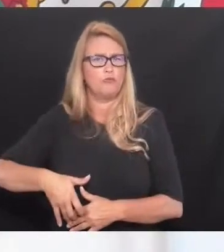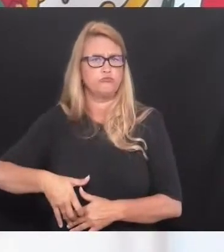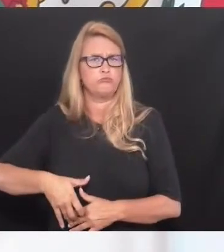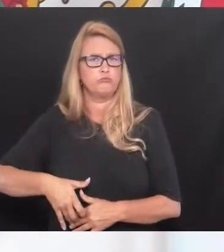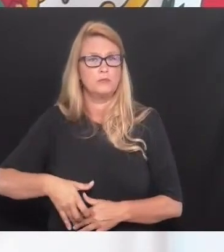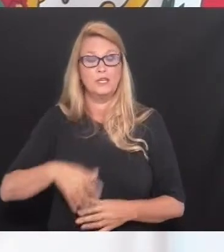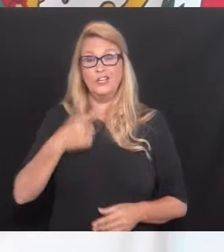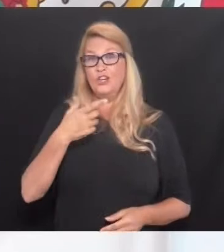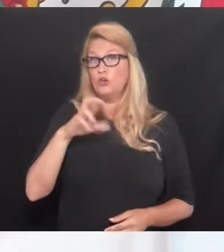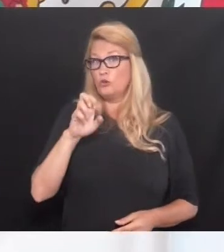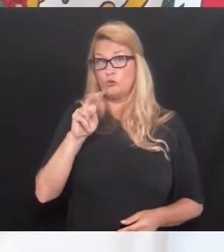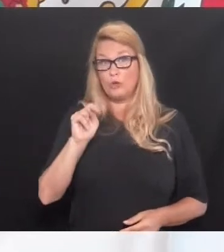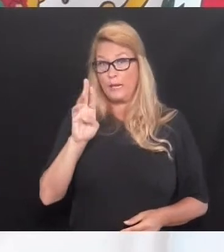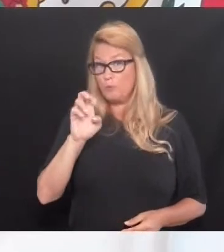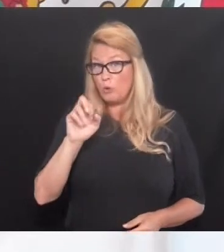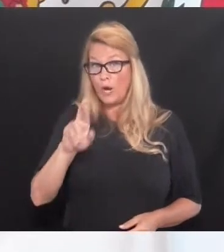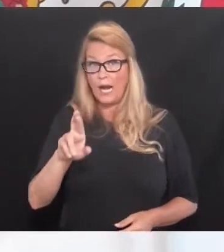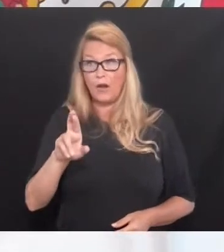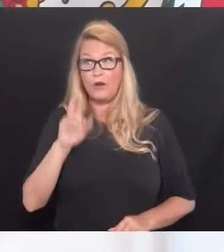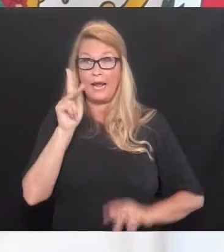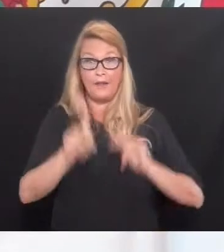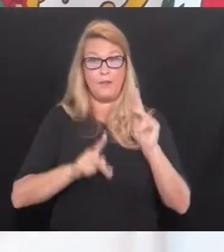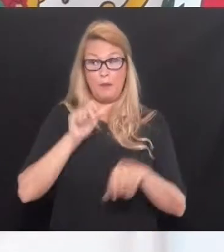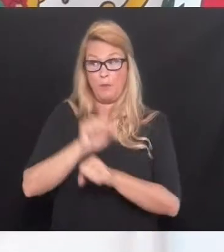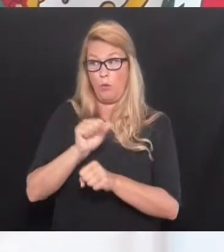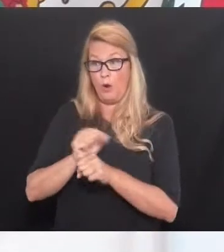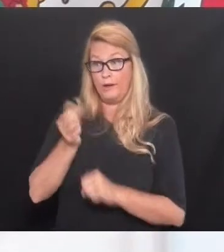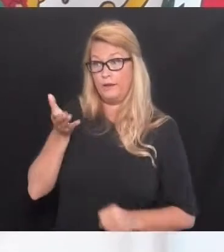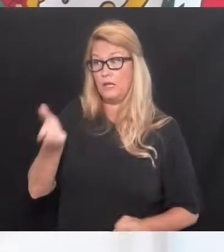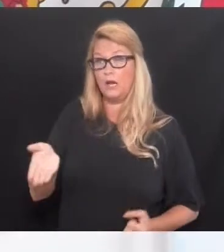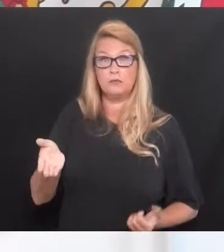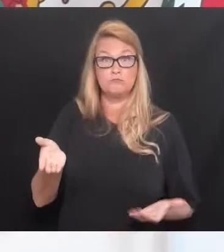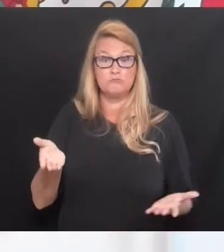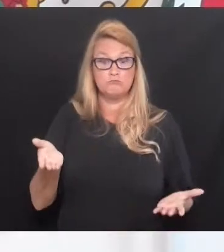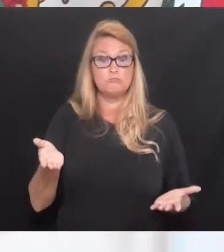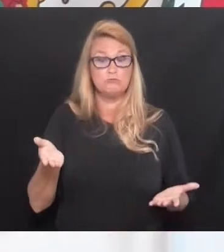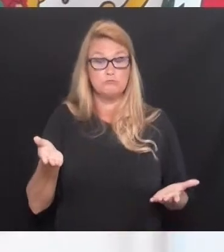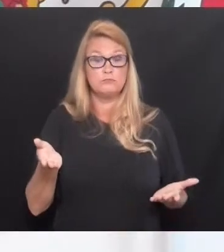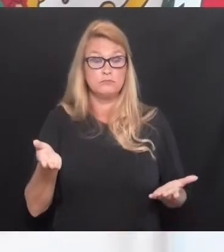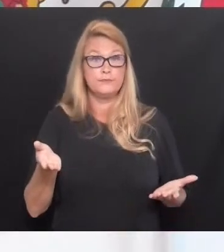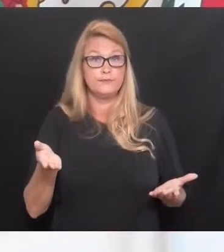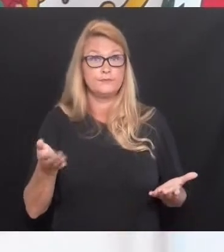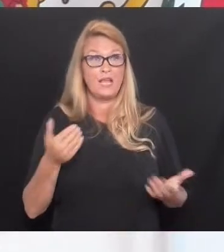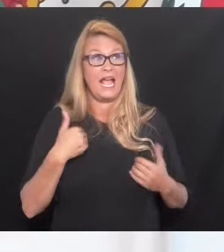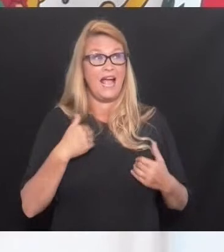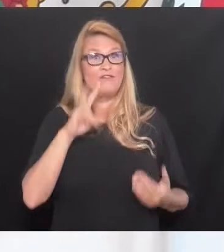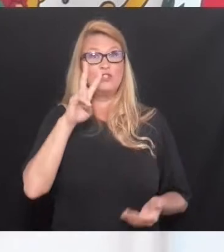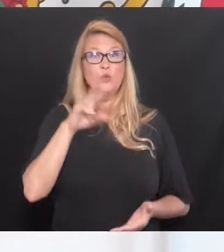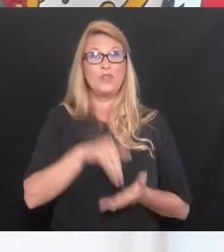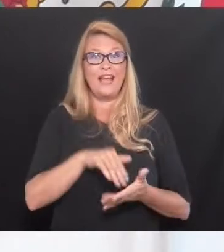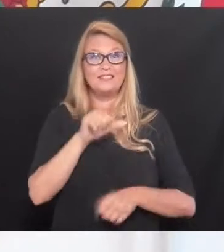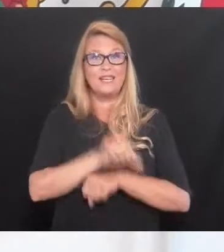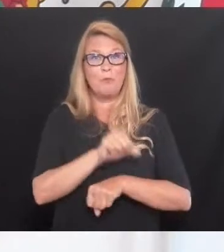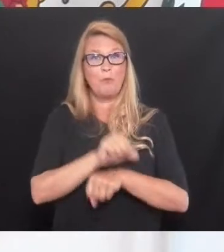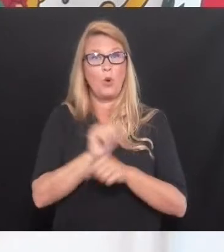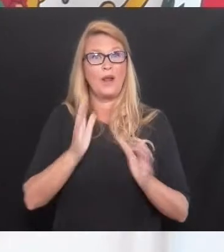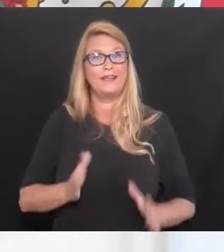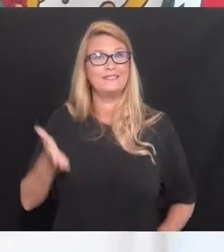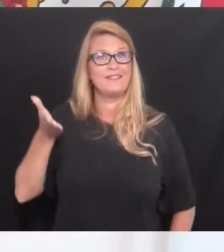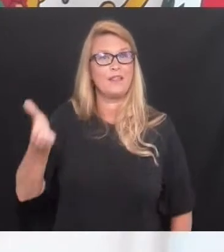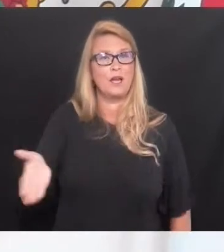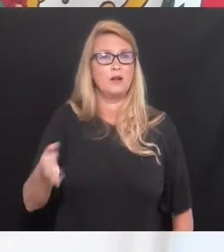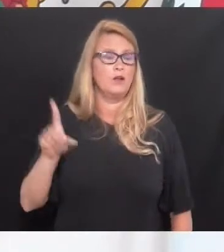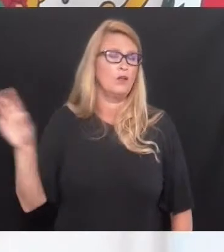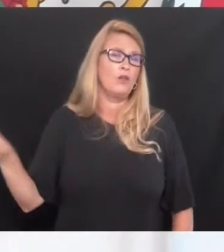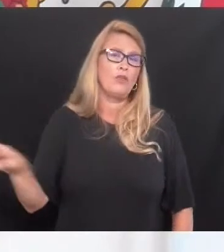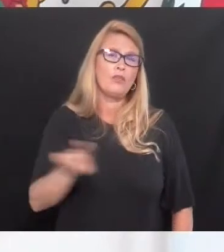of the Greenbrier and the folks at the Greenbrier, we've got nearly 2,000 employees there. Those folks